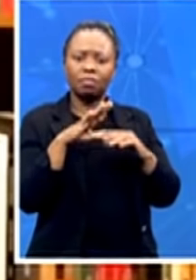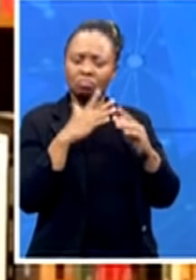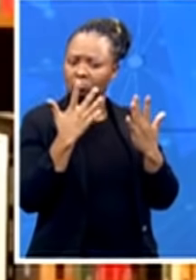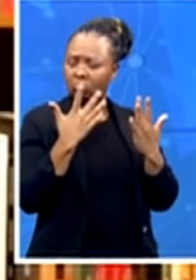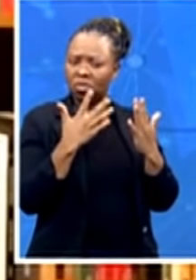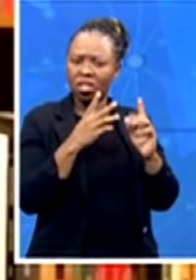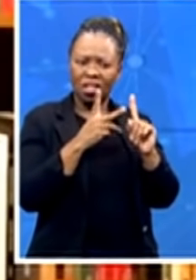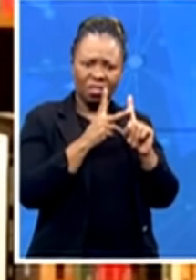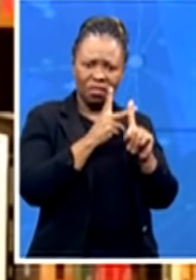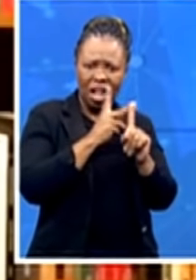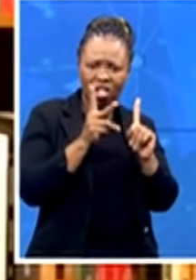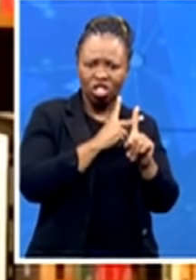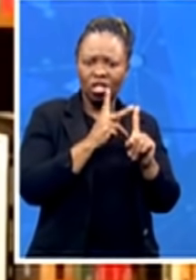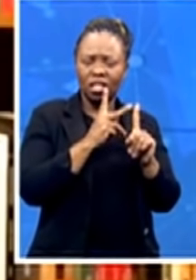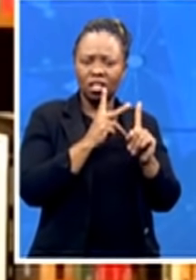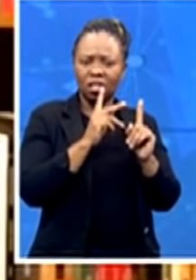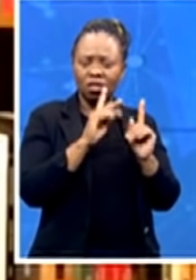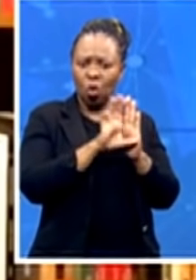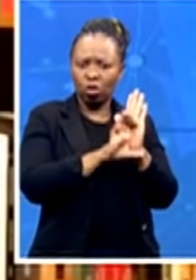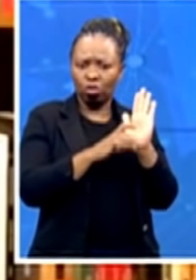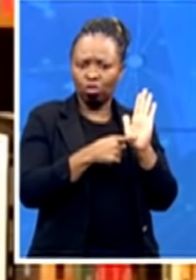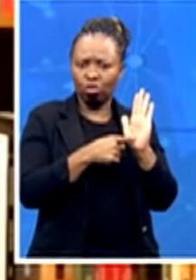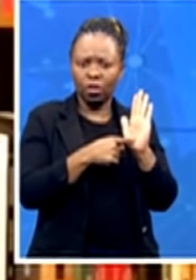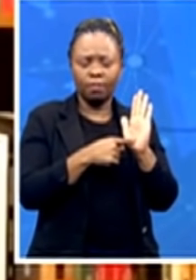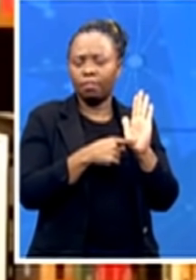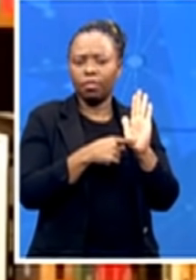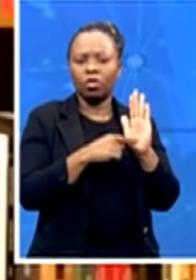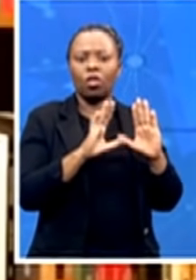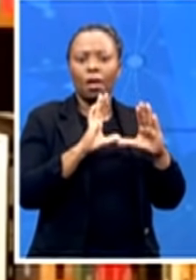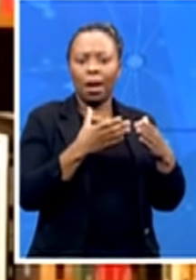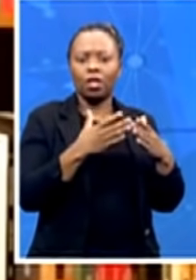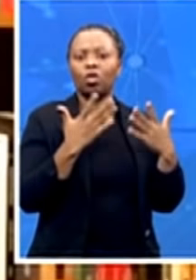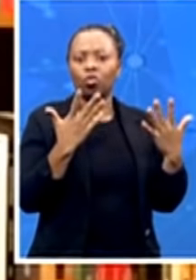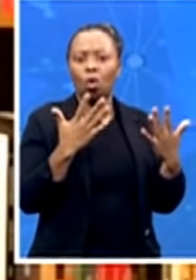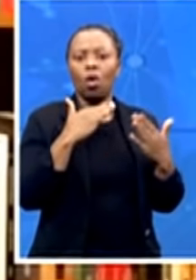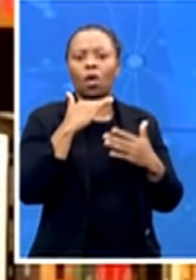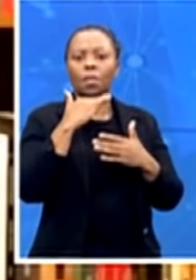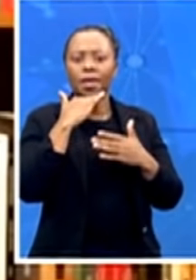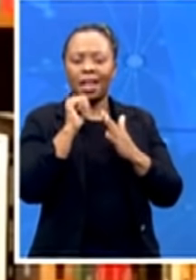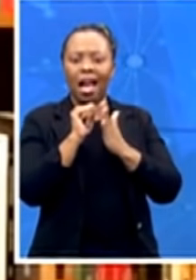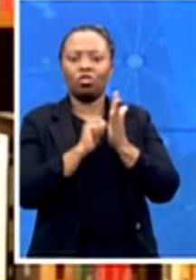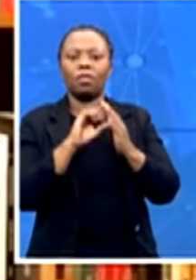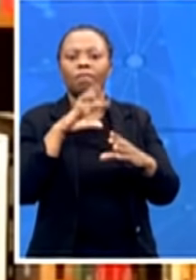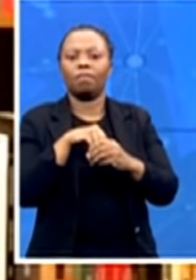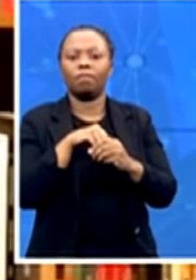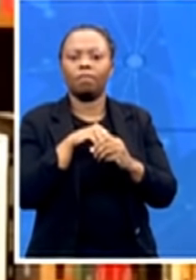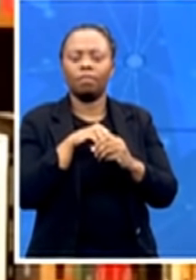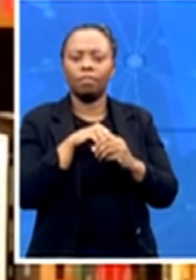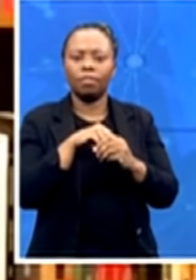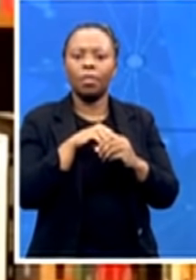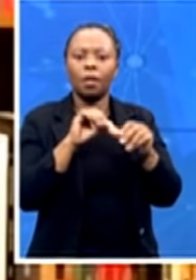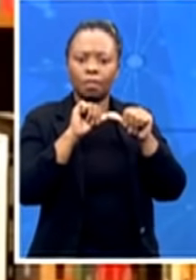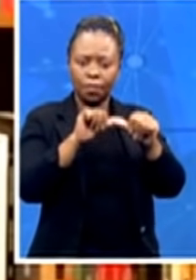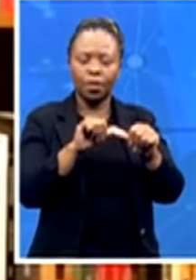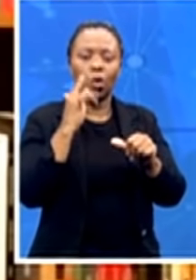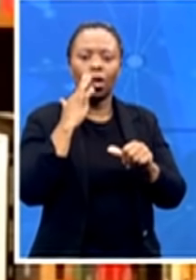had become an issue for the party and therefore became part of its agenda adopted at 2017. Is he making